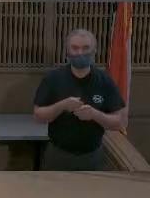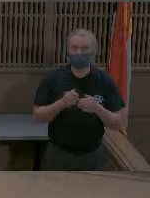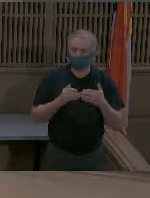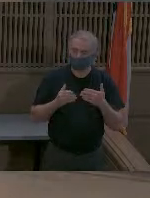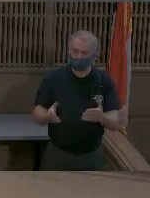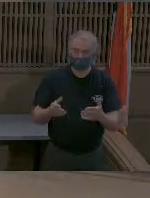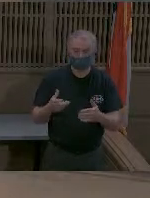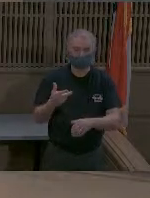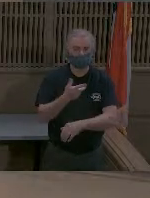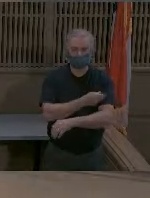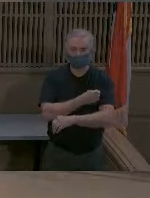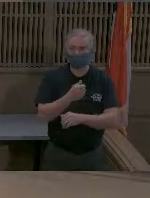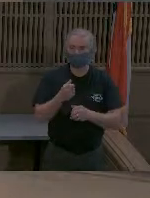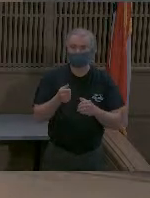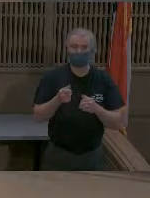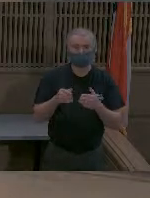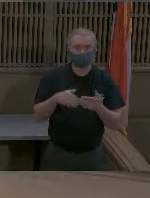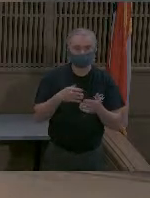infection.